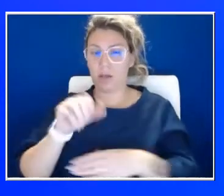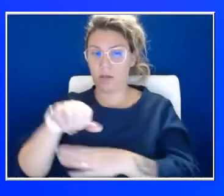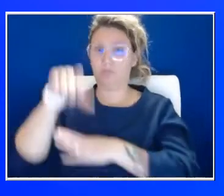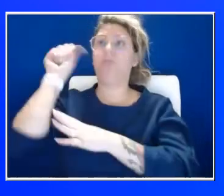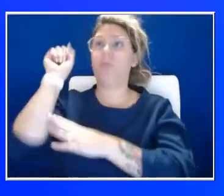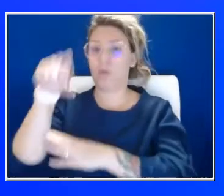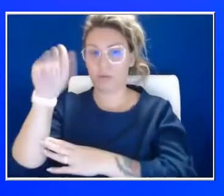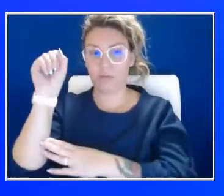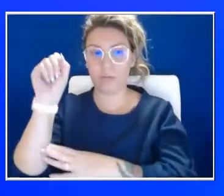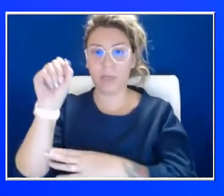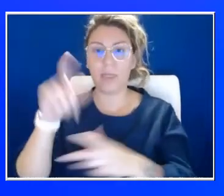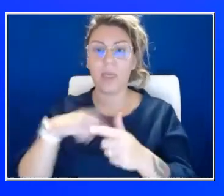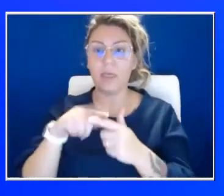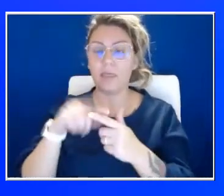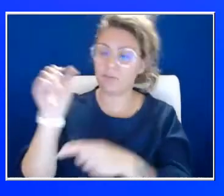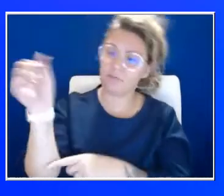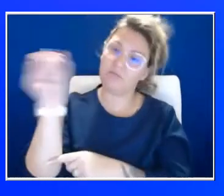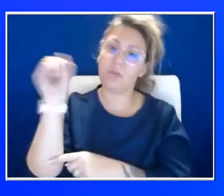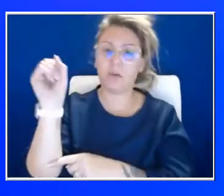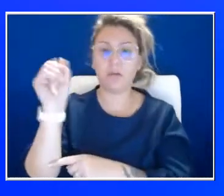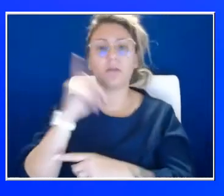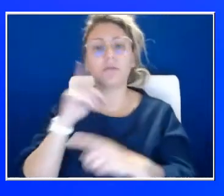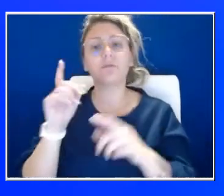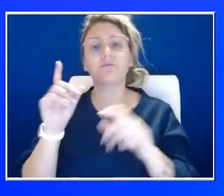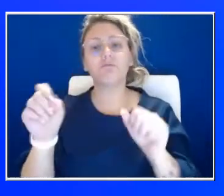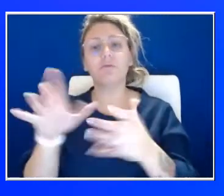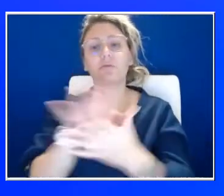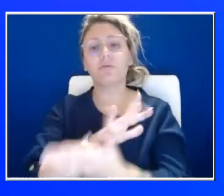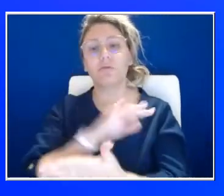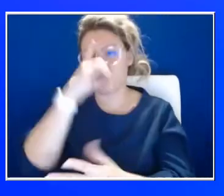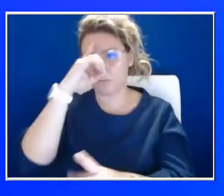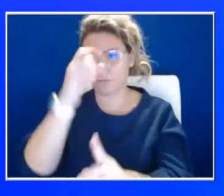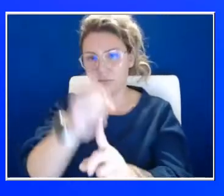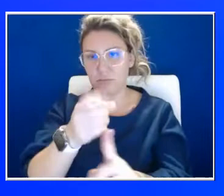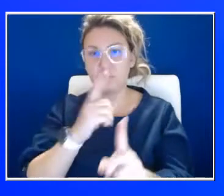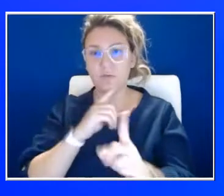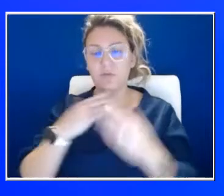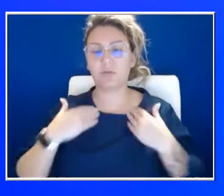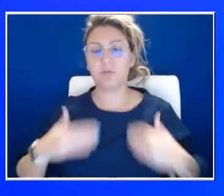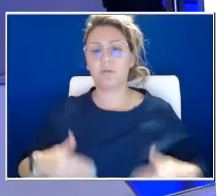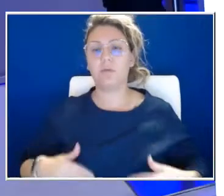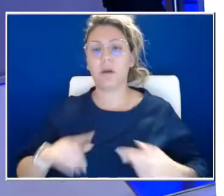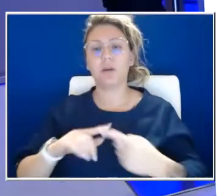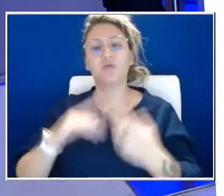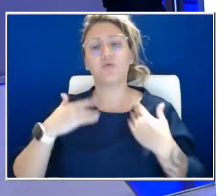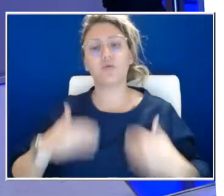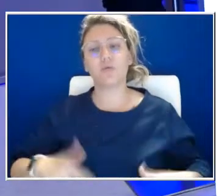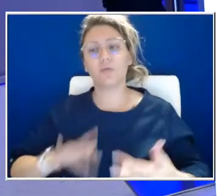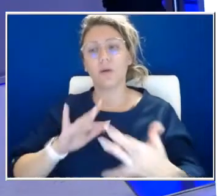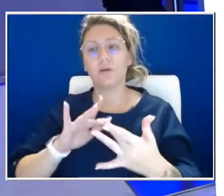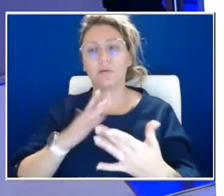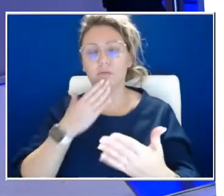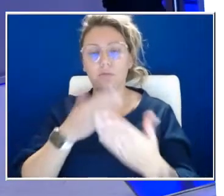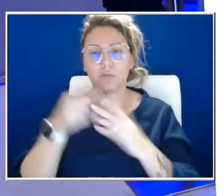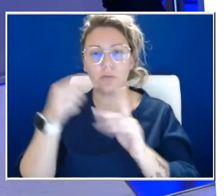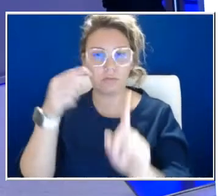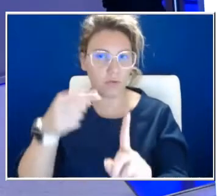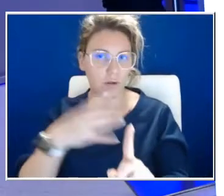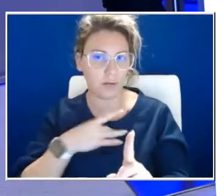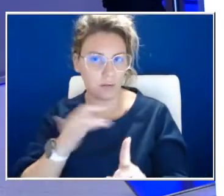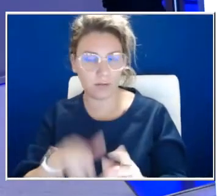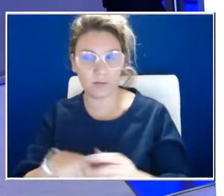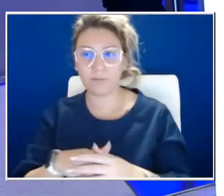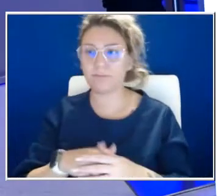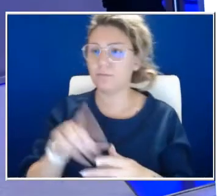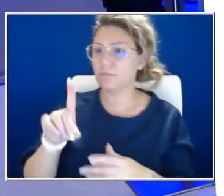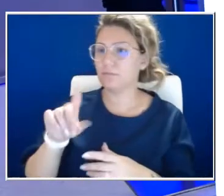little bit, and that can cause a concussion. So body-to-body contact can cause that too. Good point. I like that. Doug, I have a question